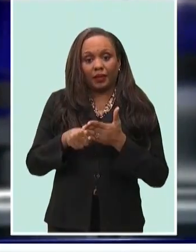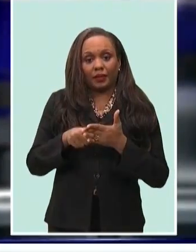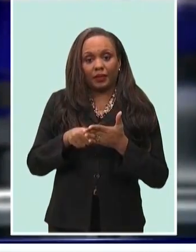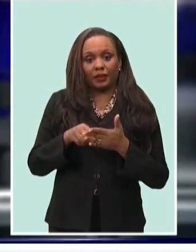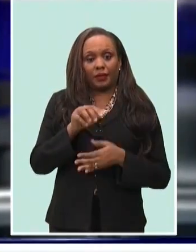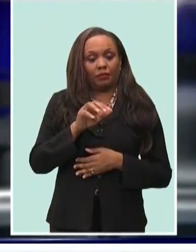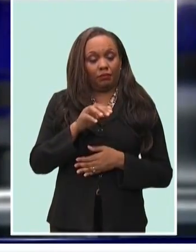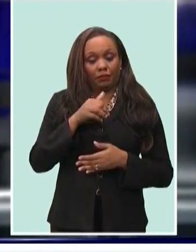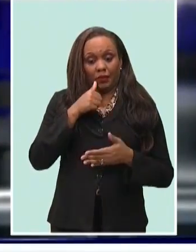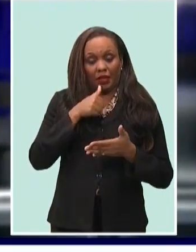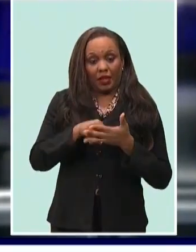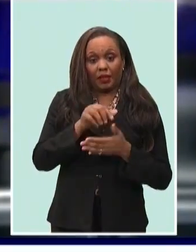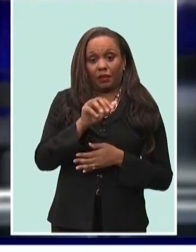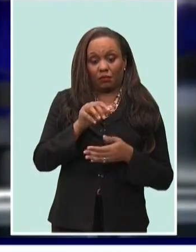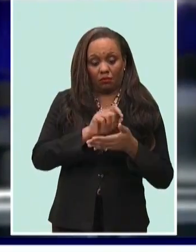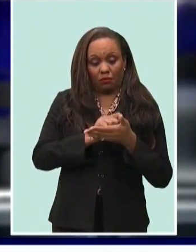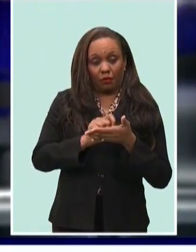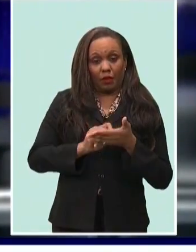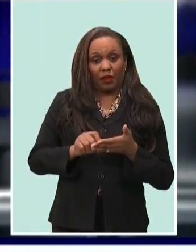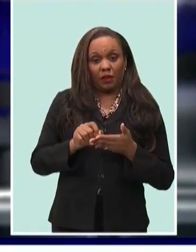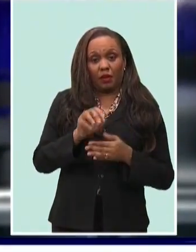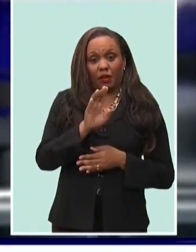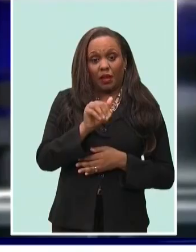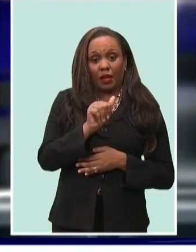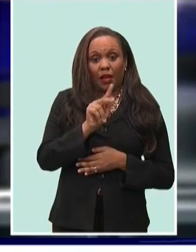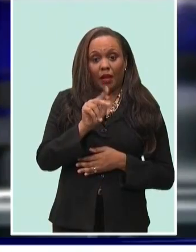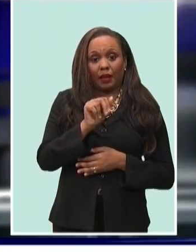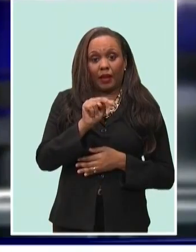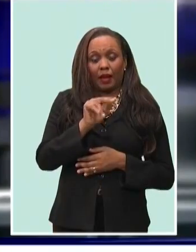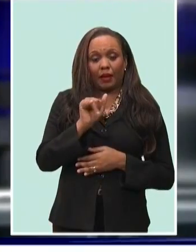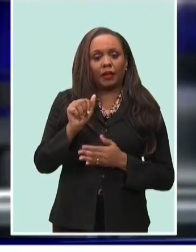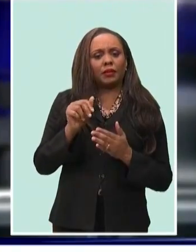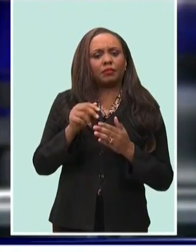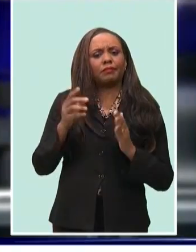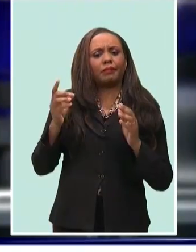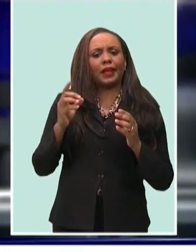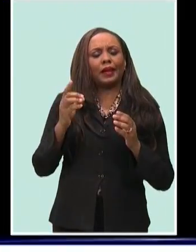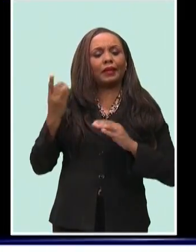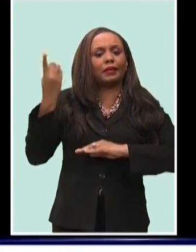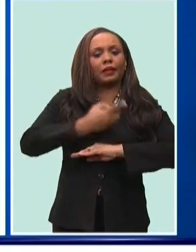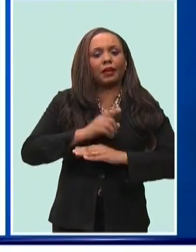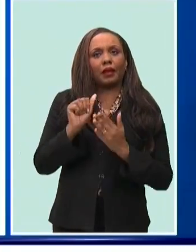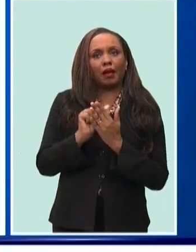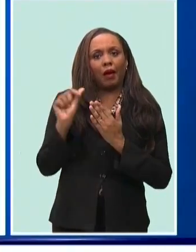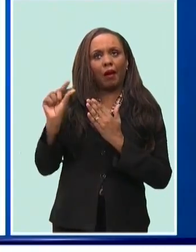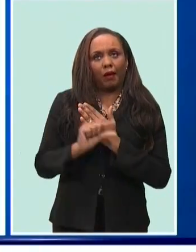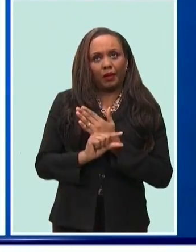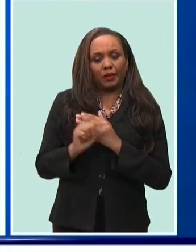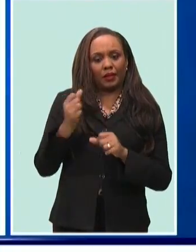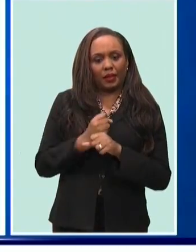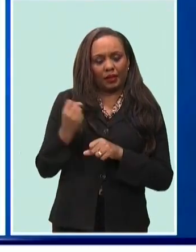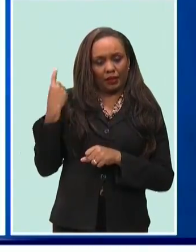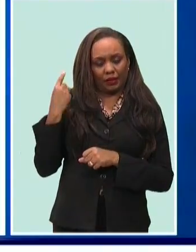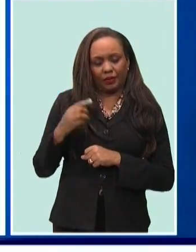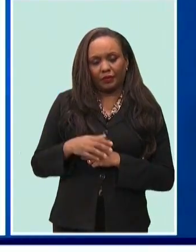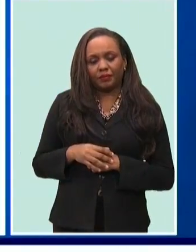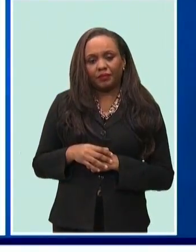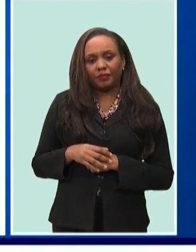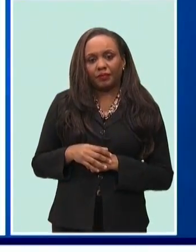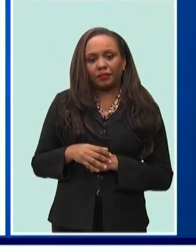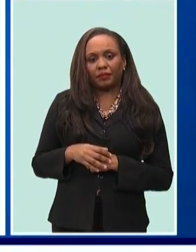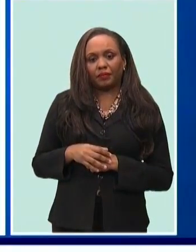Akani McDowell to the union's National Council dated August 28th last year. General Secretary Rosalind Smith